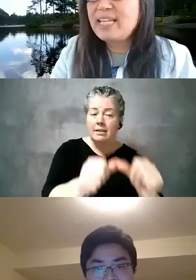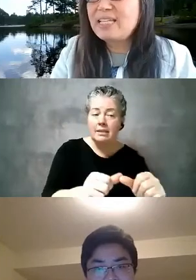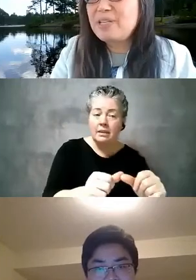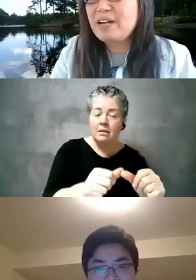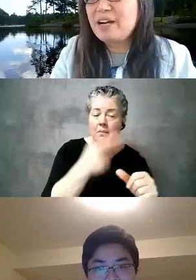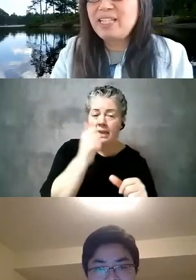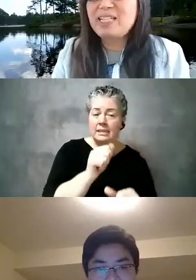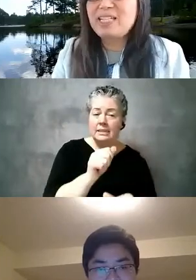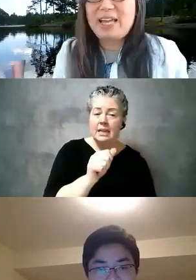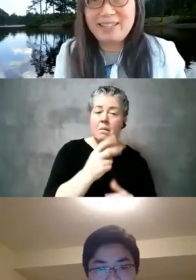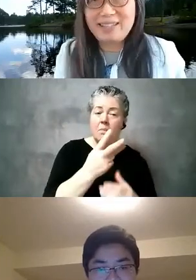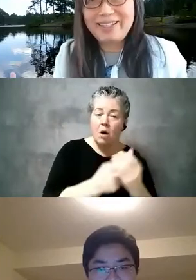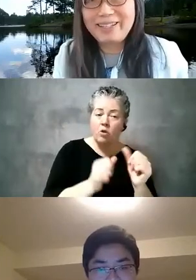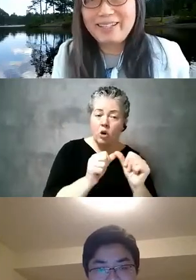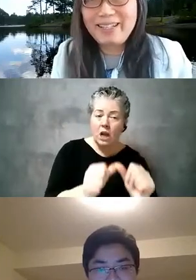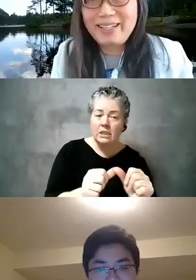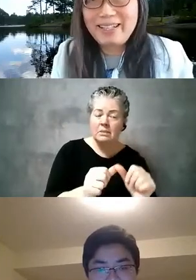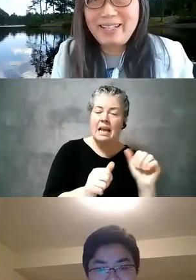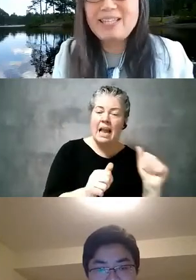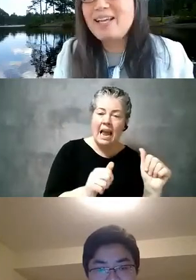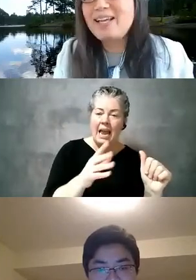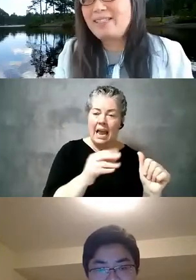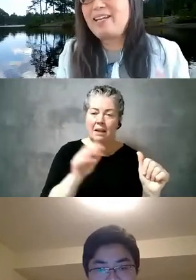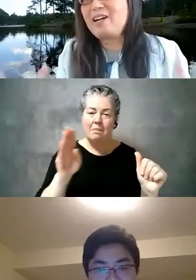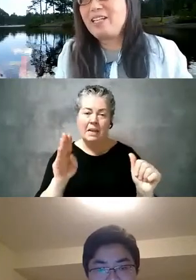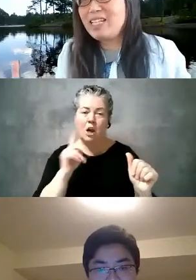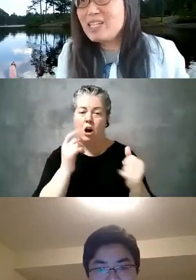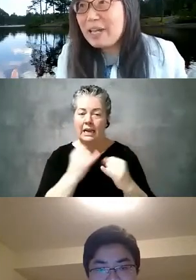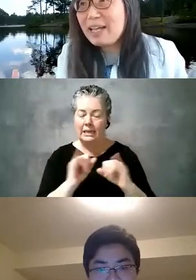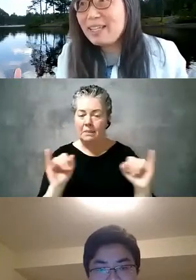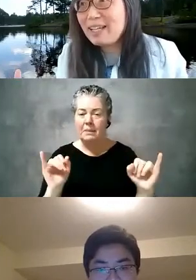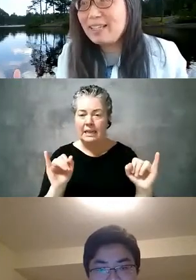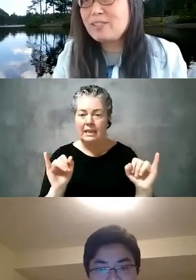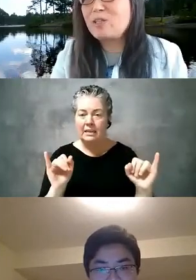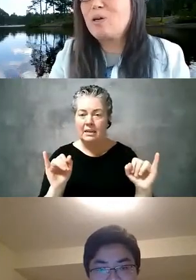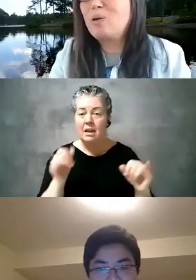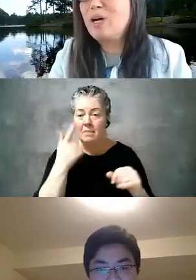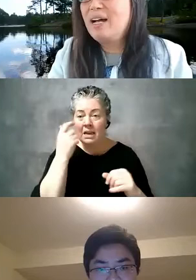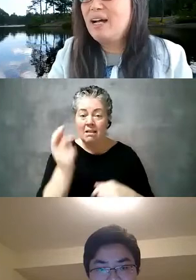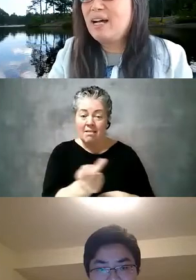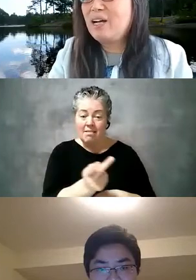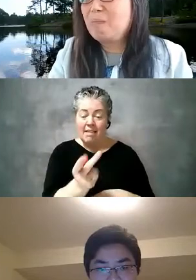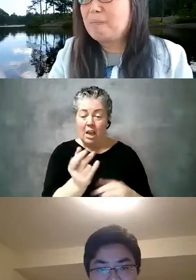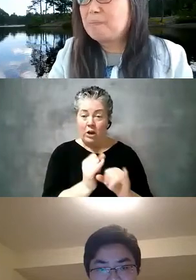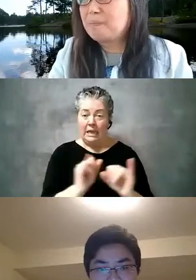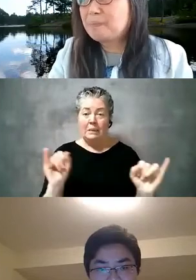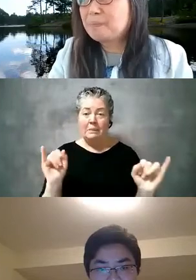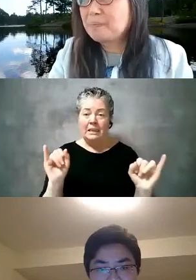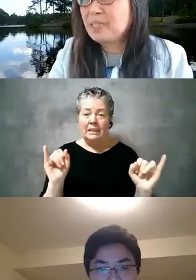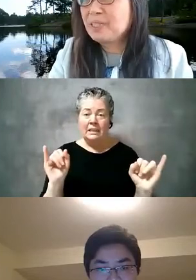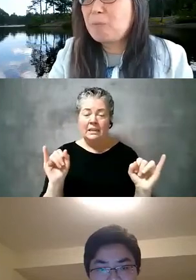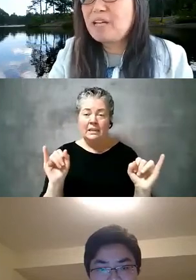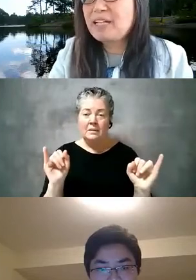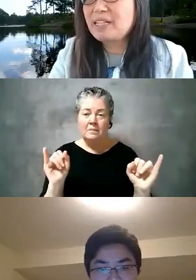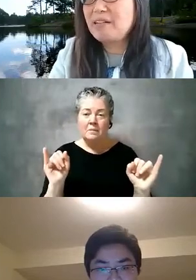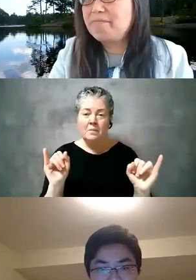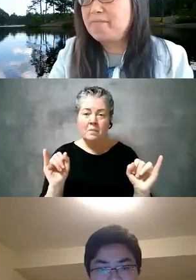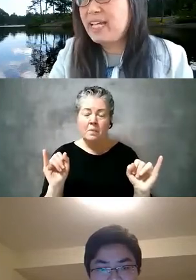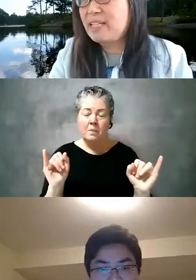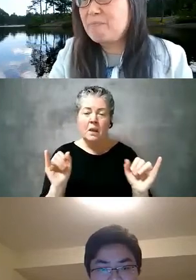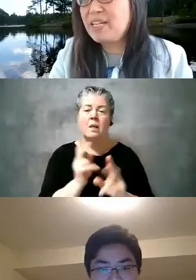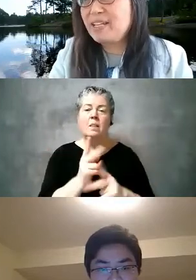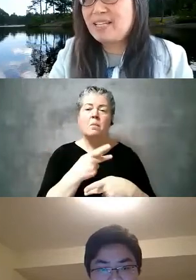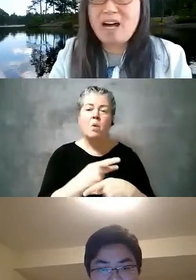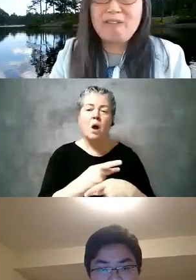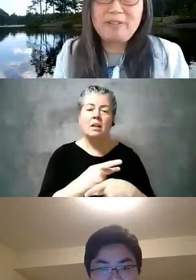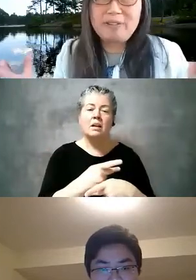then A and B are independent. And as they are independent, so the product of A